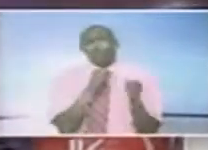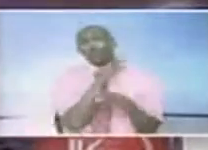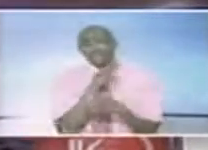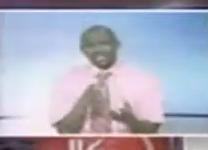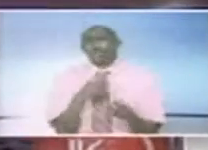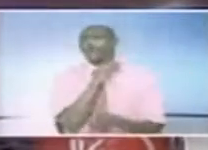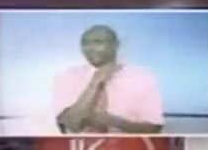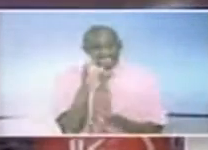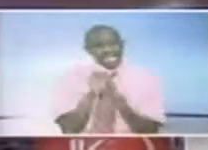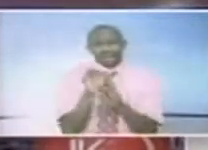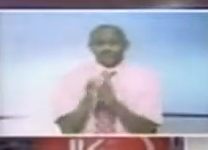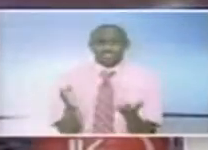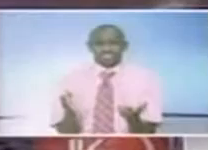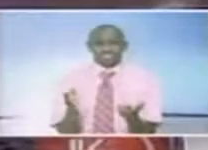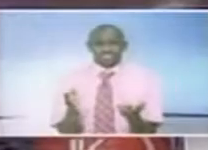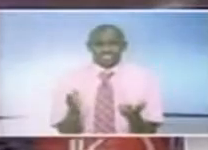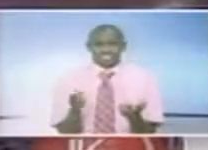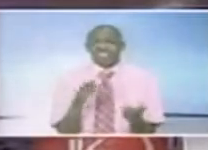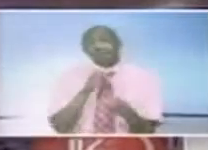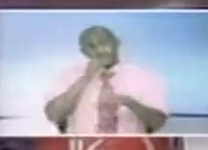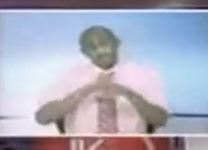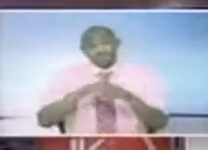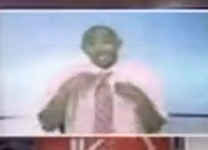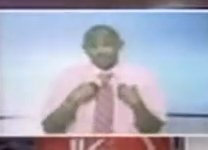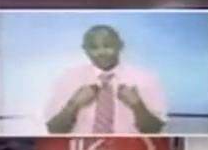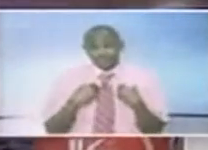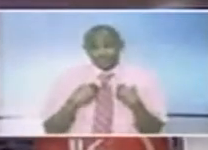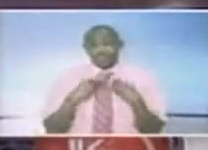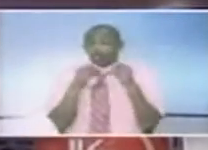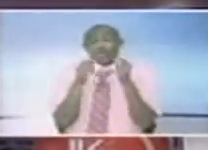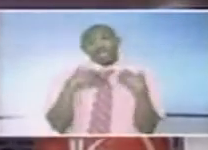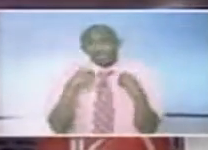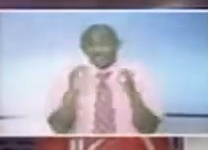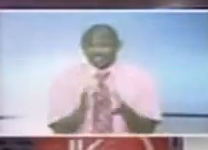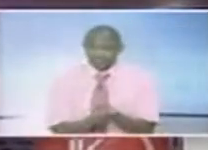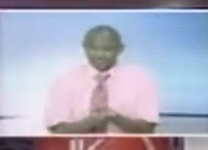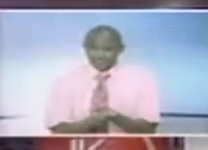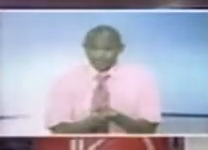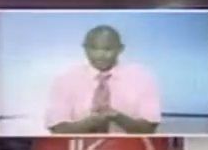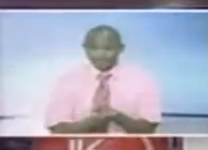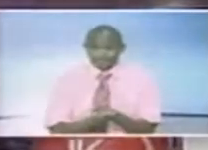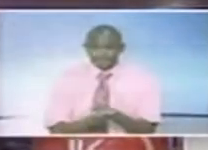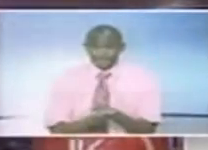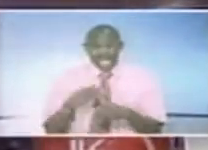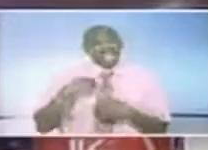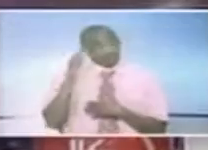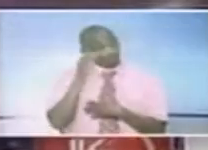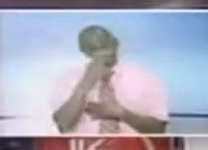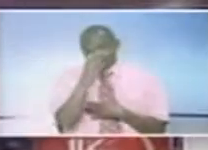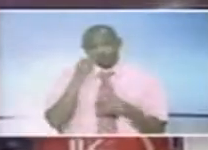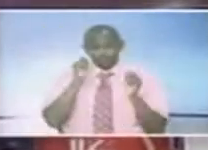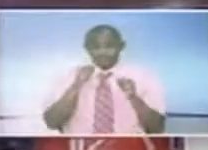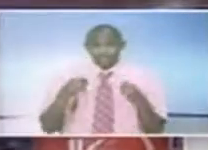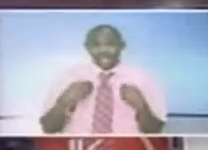are complaining a lot. And sometimes we are complaining without solutions. We should... I wish we could